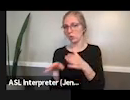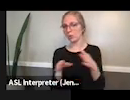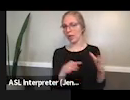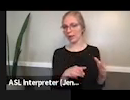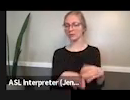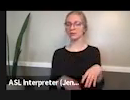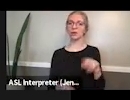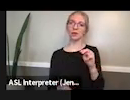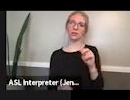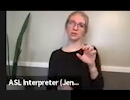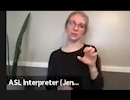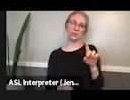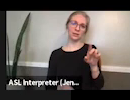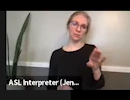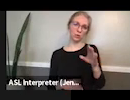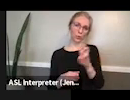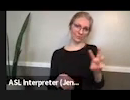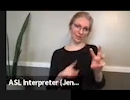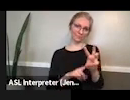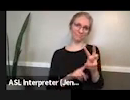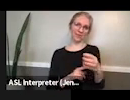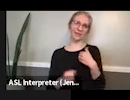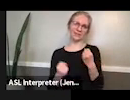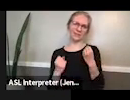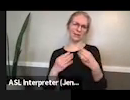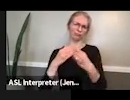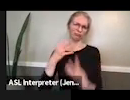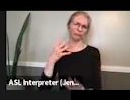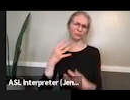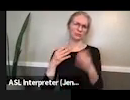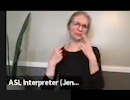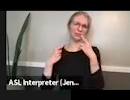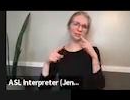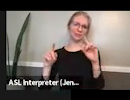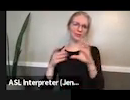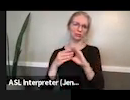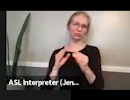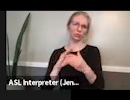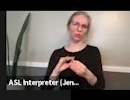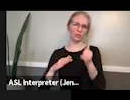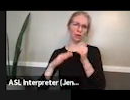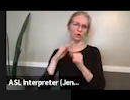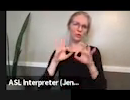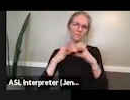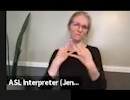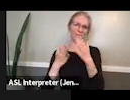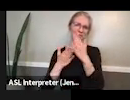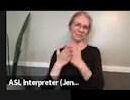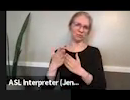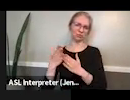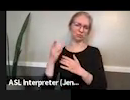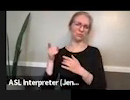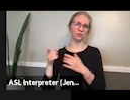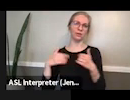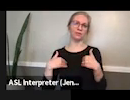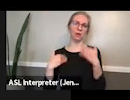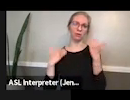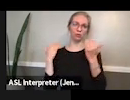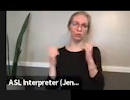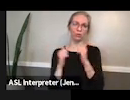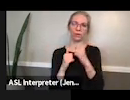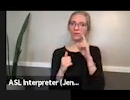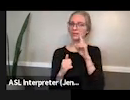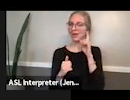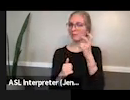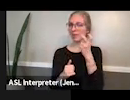NCDB website, there are lots of success stories under the family section about young adults with deafblindness